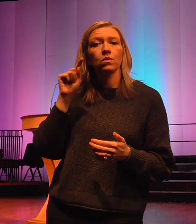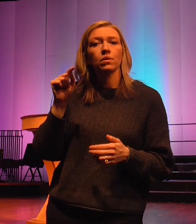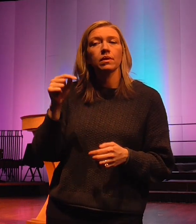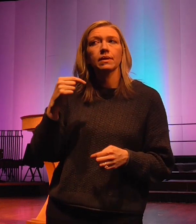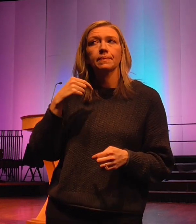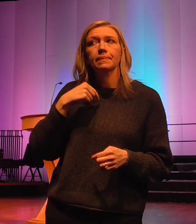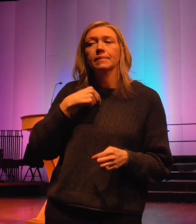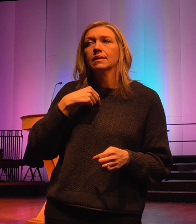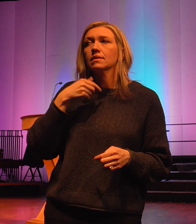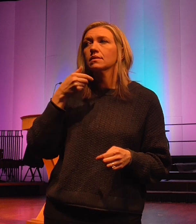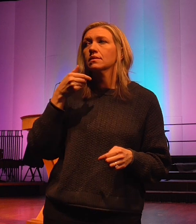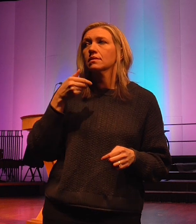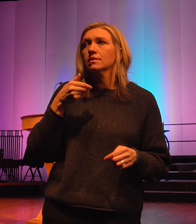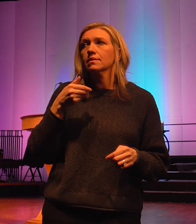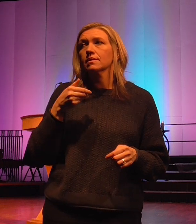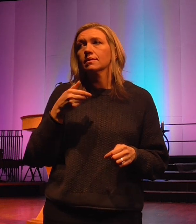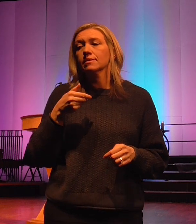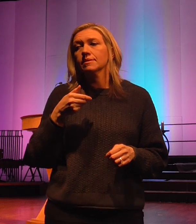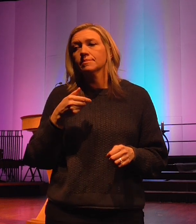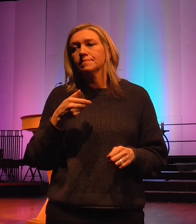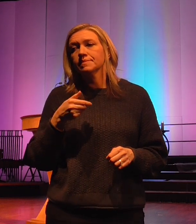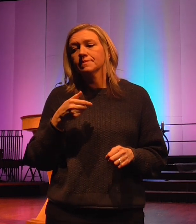for me.